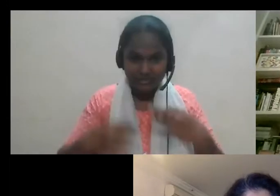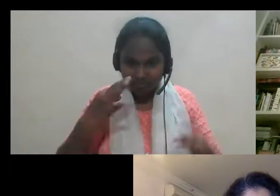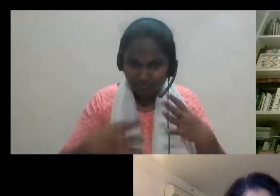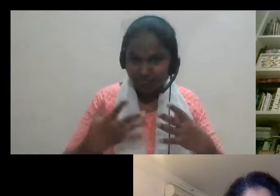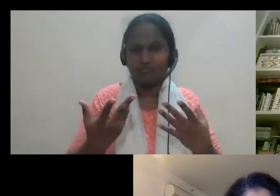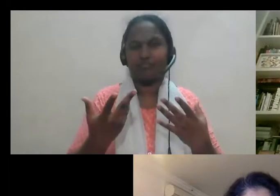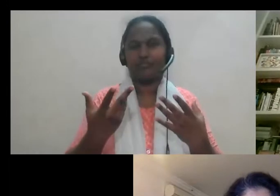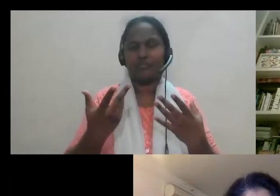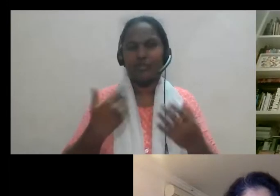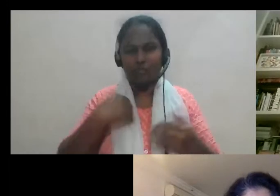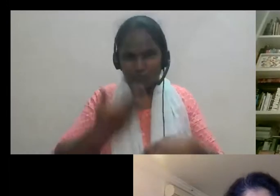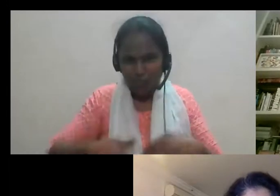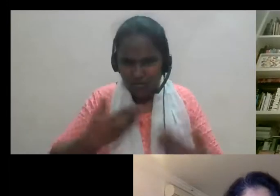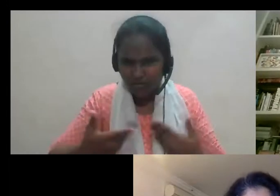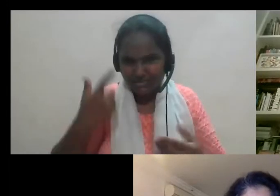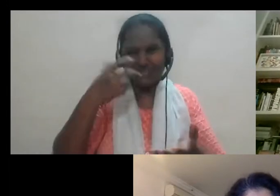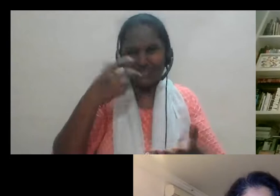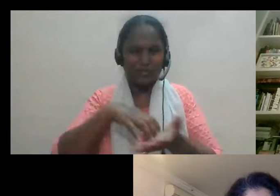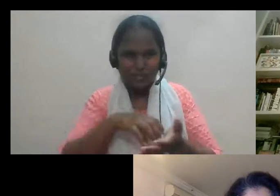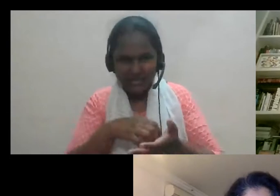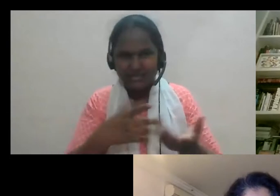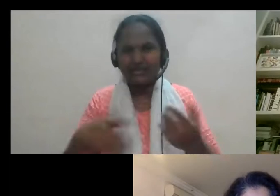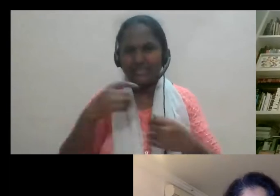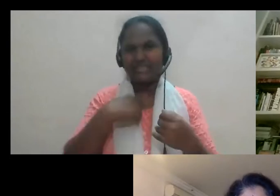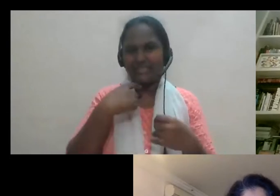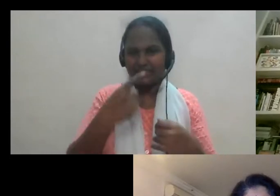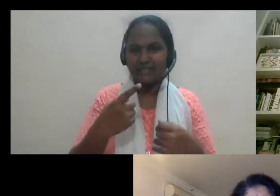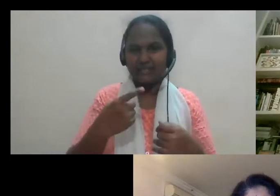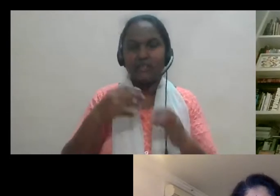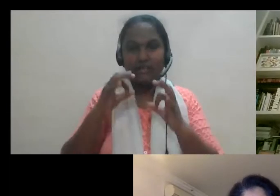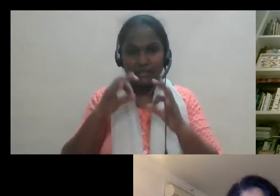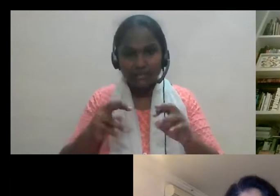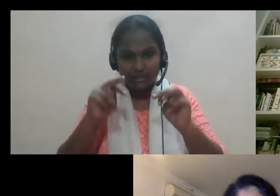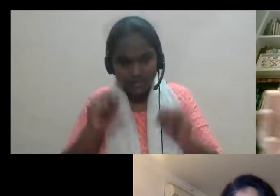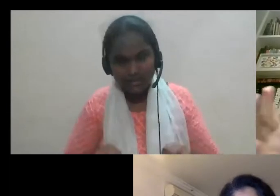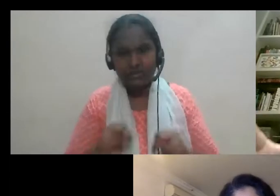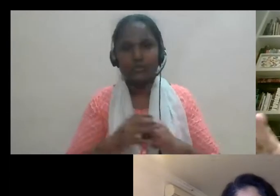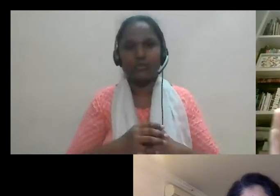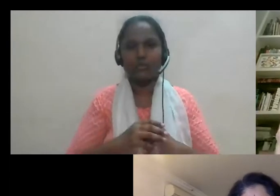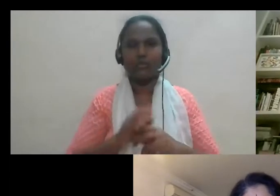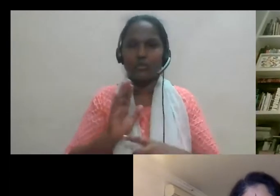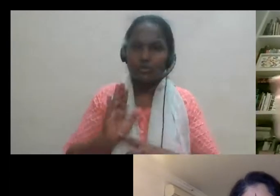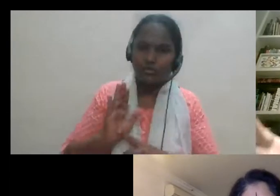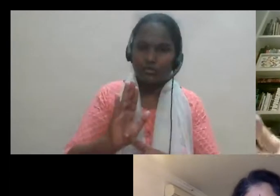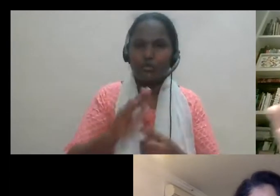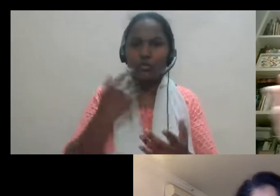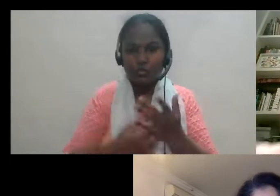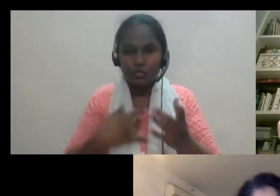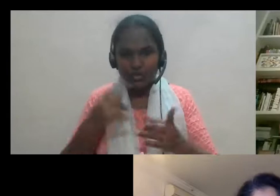your faults and weaknesses and saying, okay, we really need to show what we